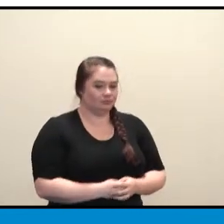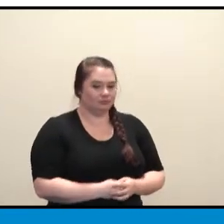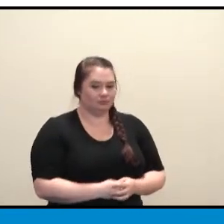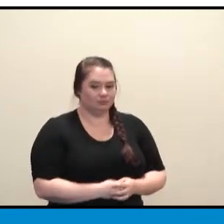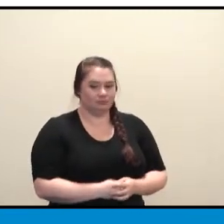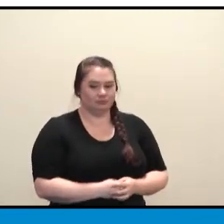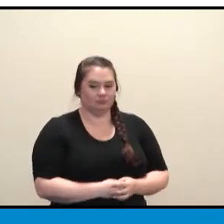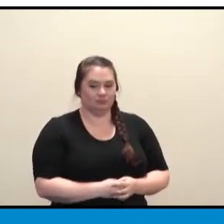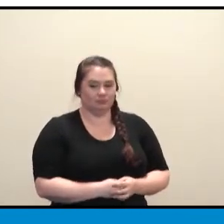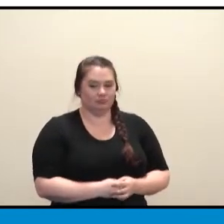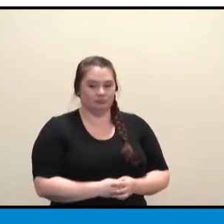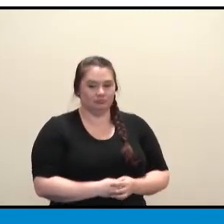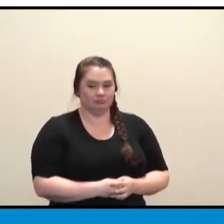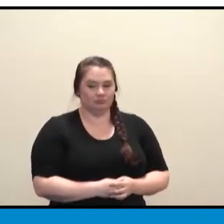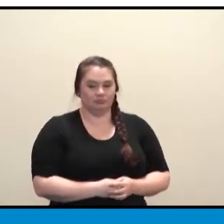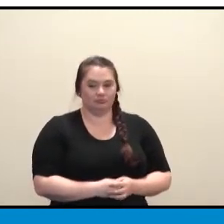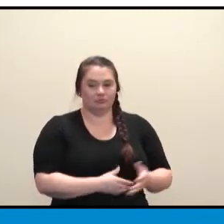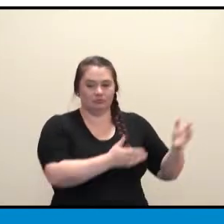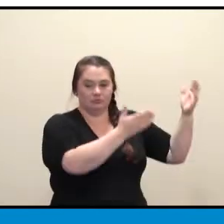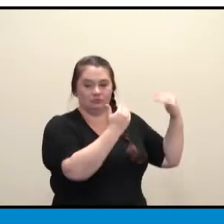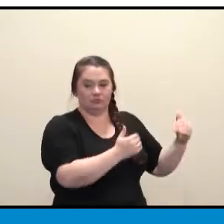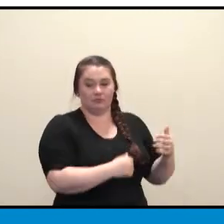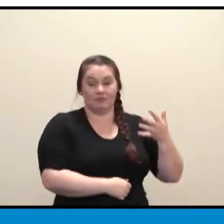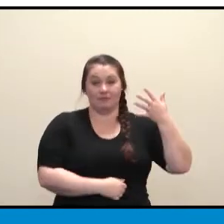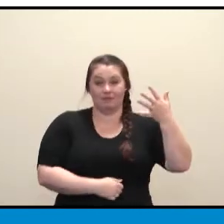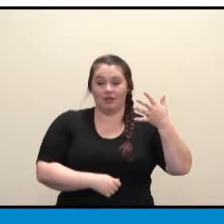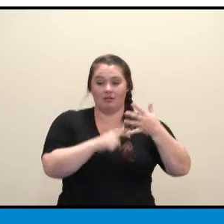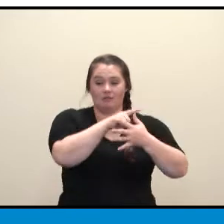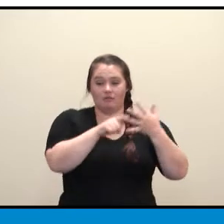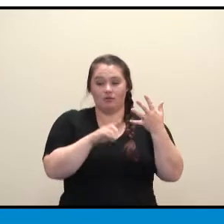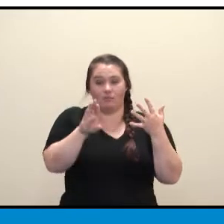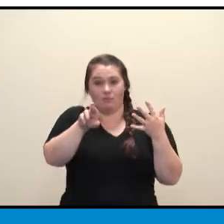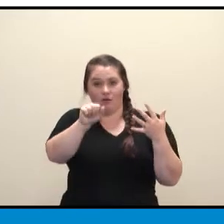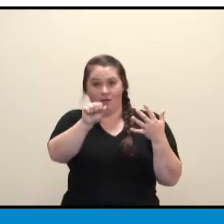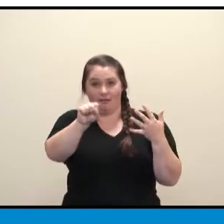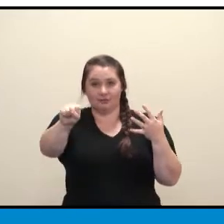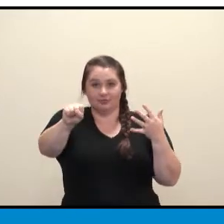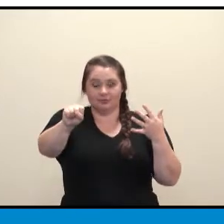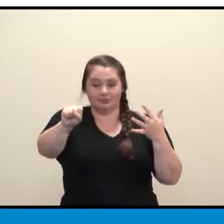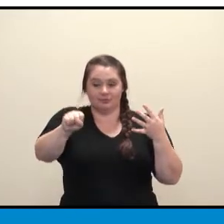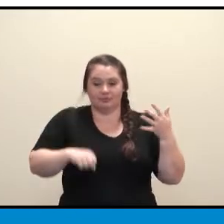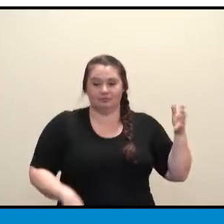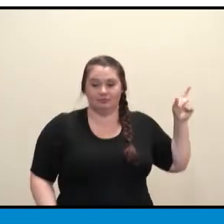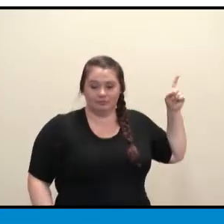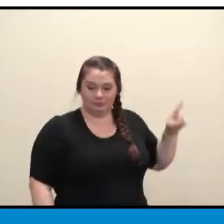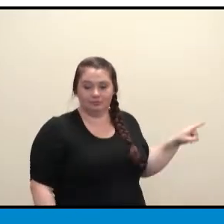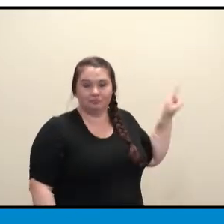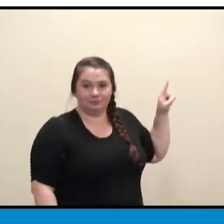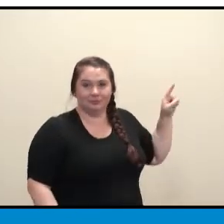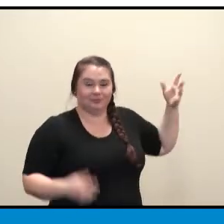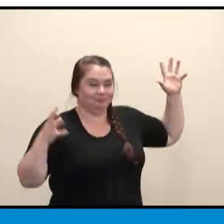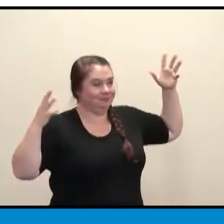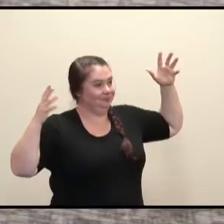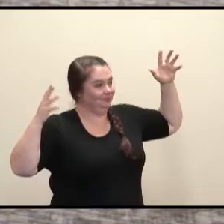Brass quartet, Thomas Hannigan, Tevin Parker, Soledad Valenzuela, and Astrid Lopez.